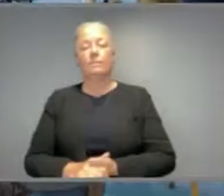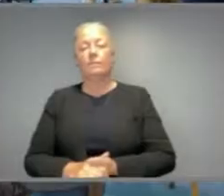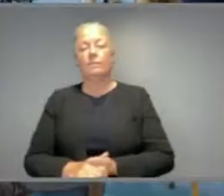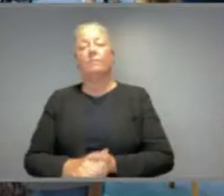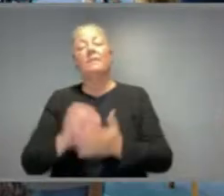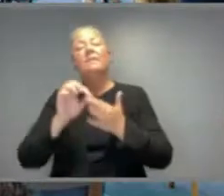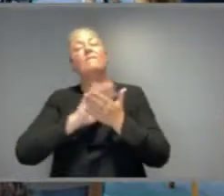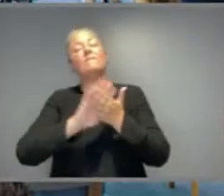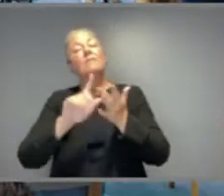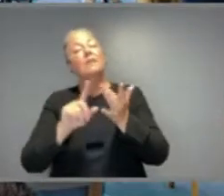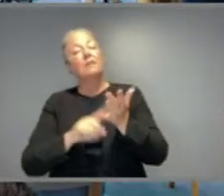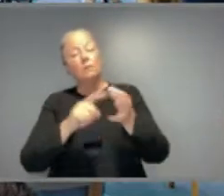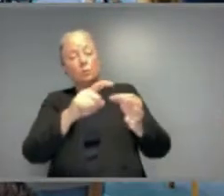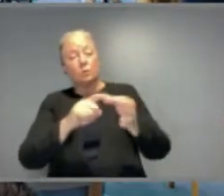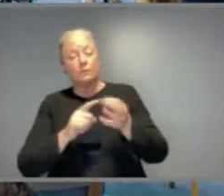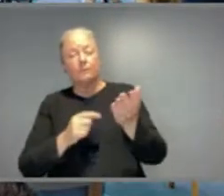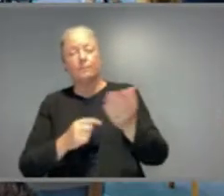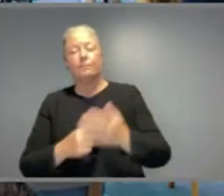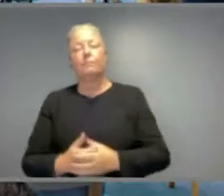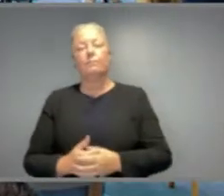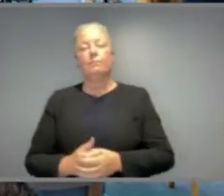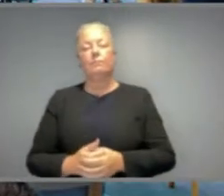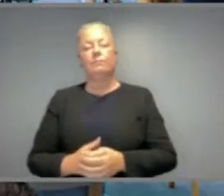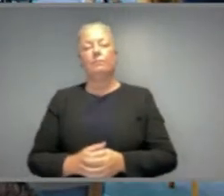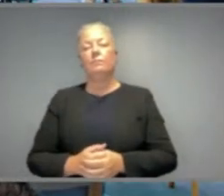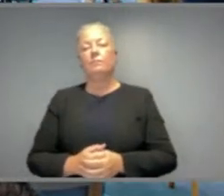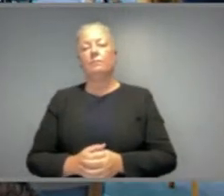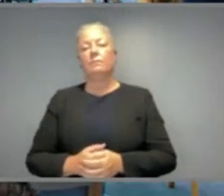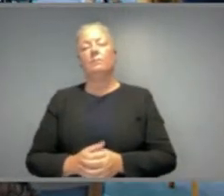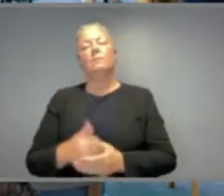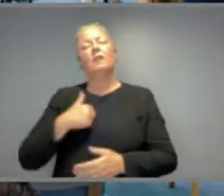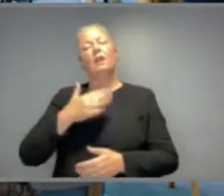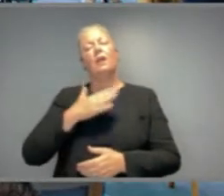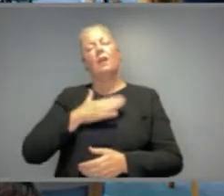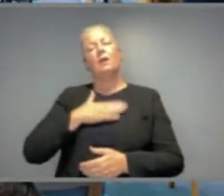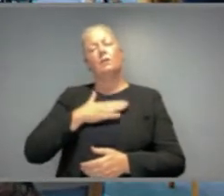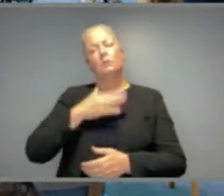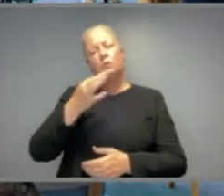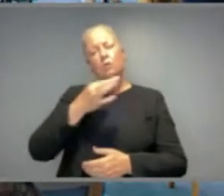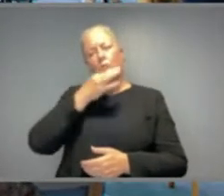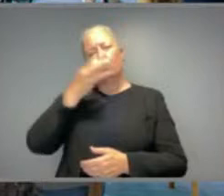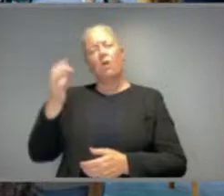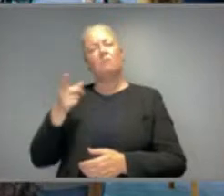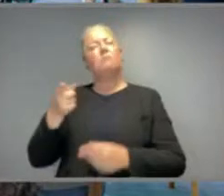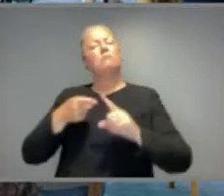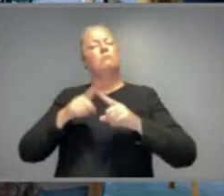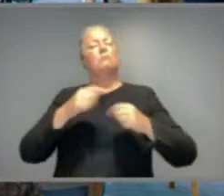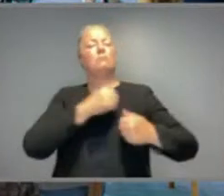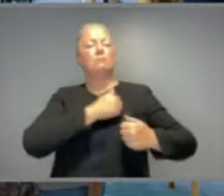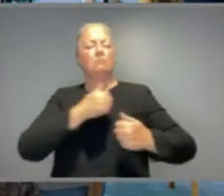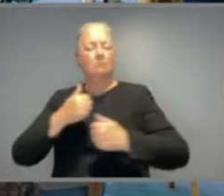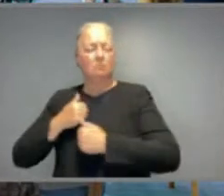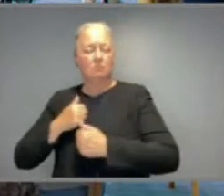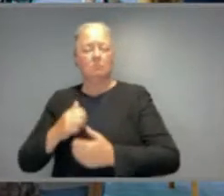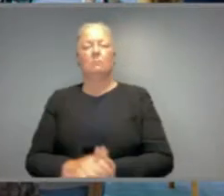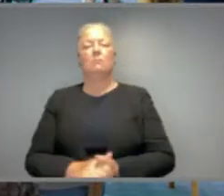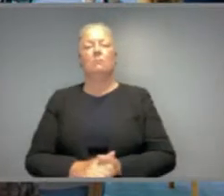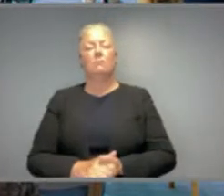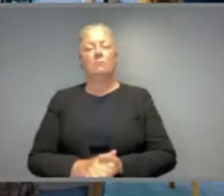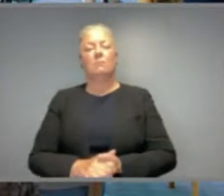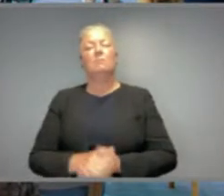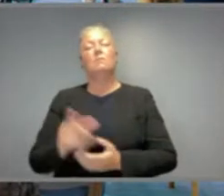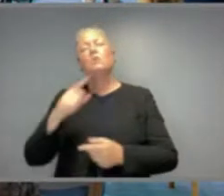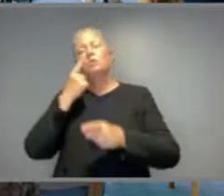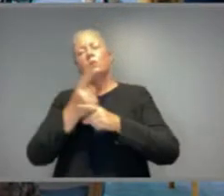Professor McVernon and General Frewen, if I could. Professor, did the modelling look at, on the flip side, the impacts on people's lives and so